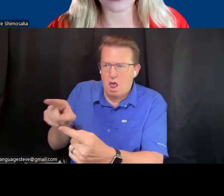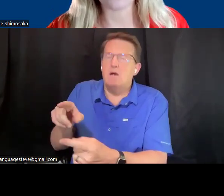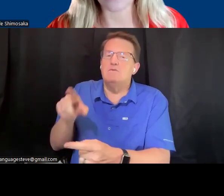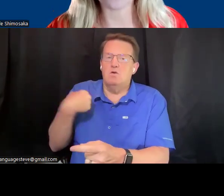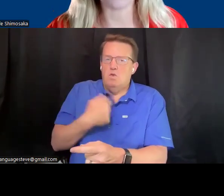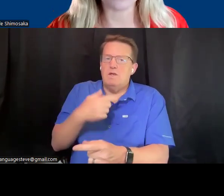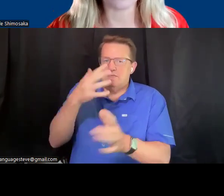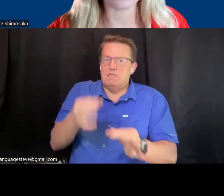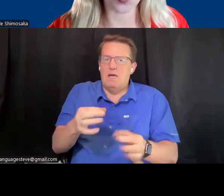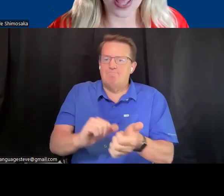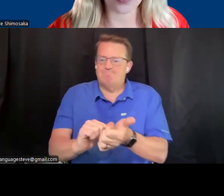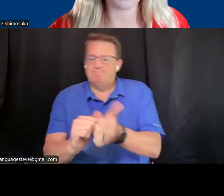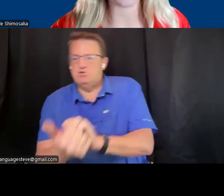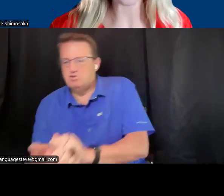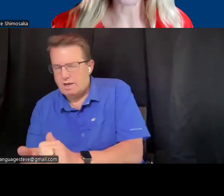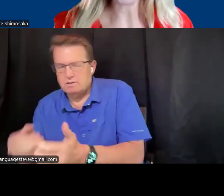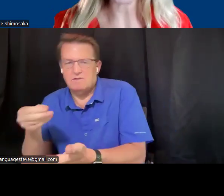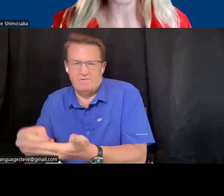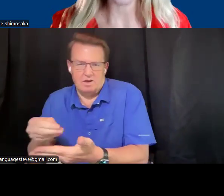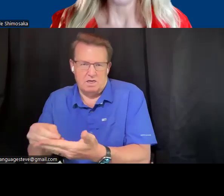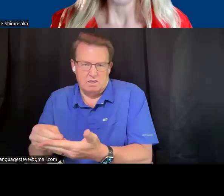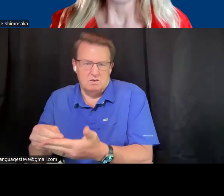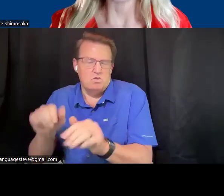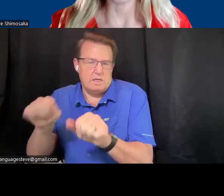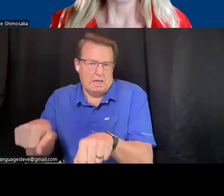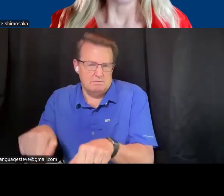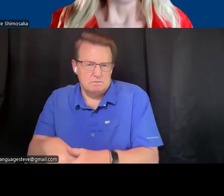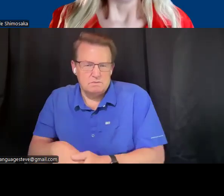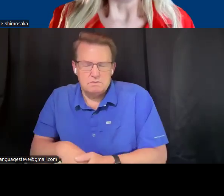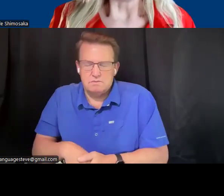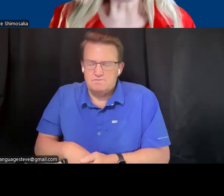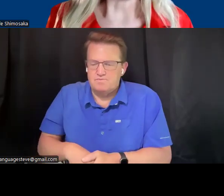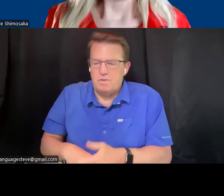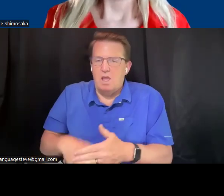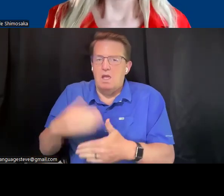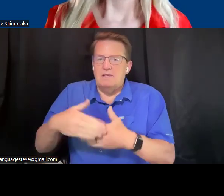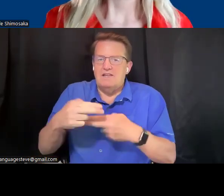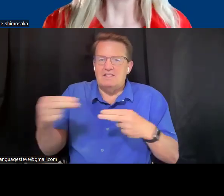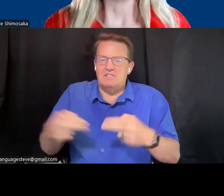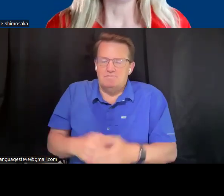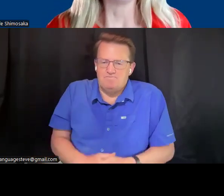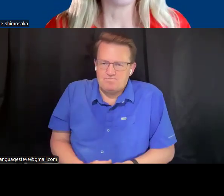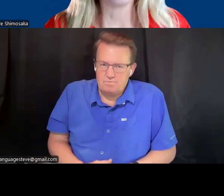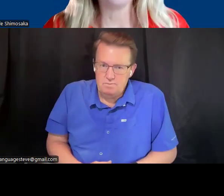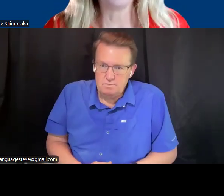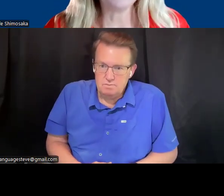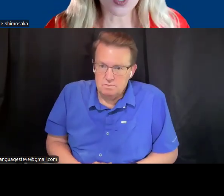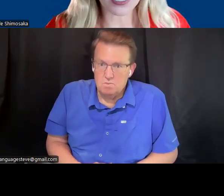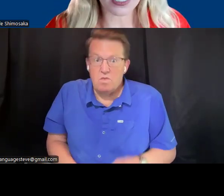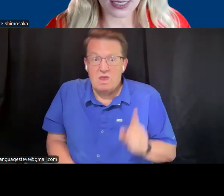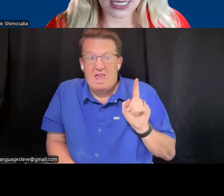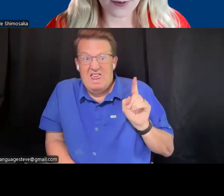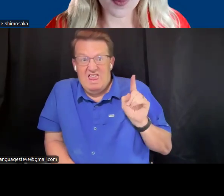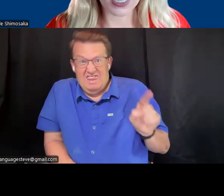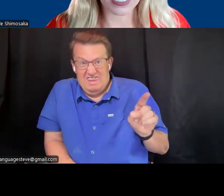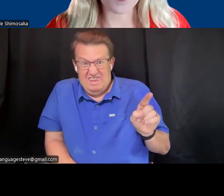allocate that funding as well. Next slide. And these are the areas that you will not